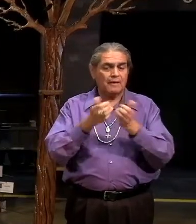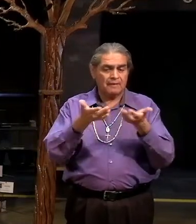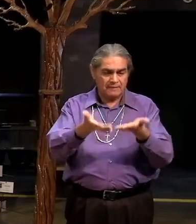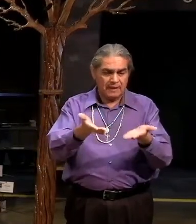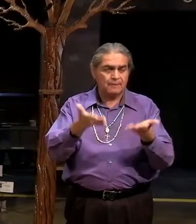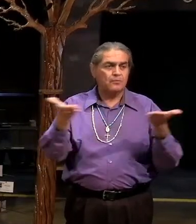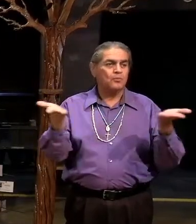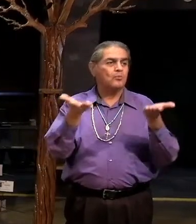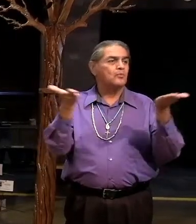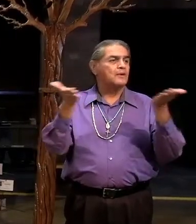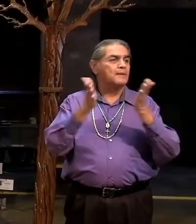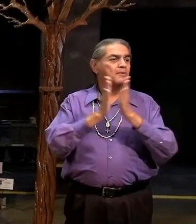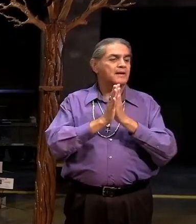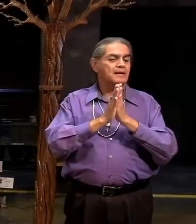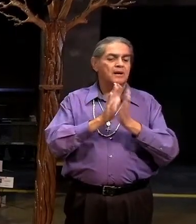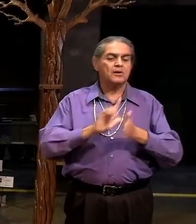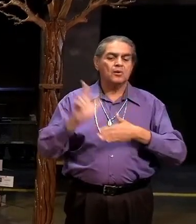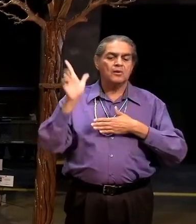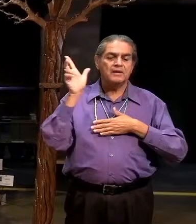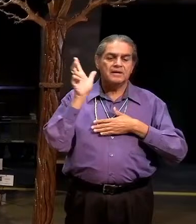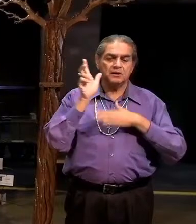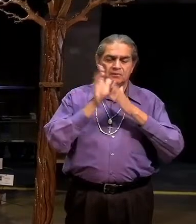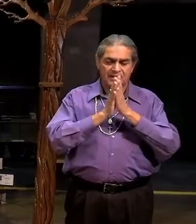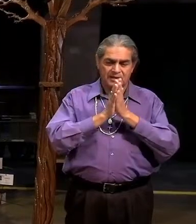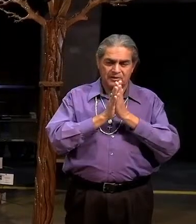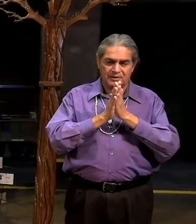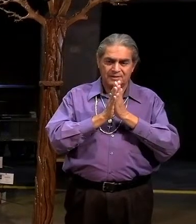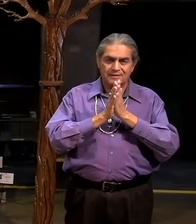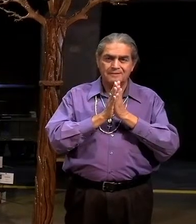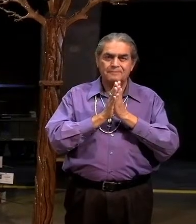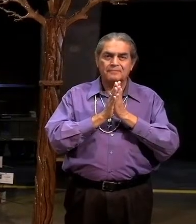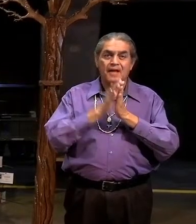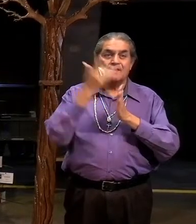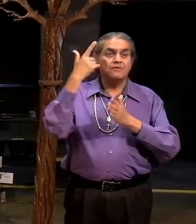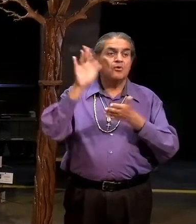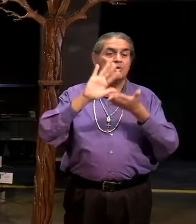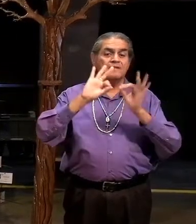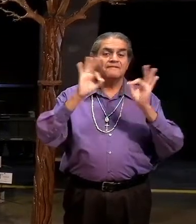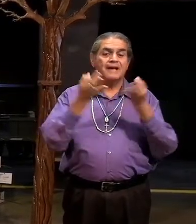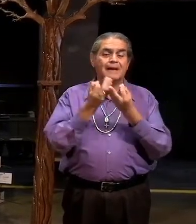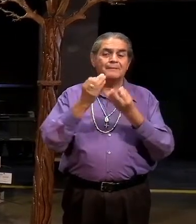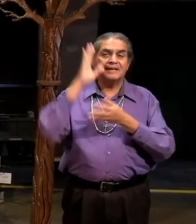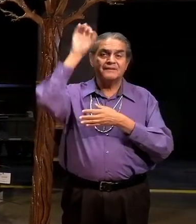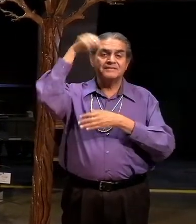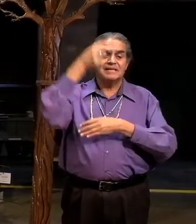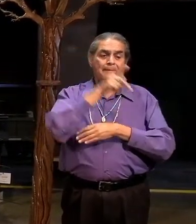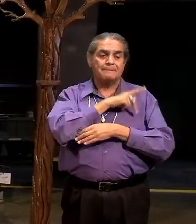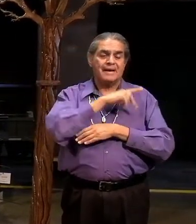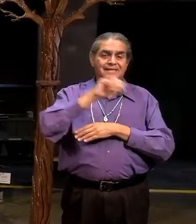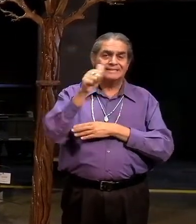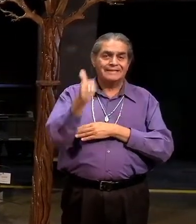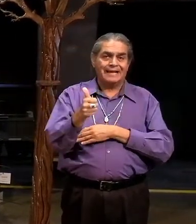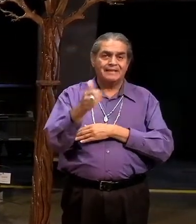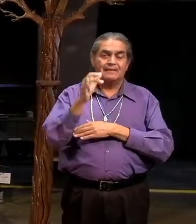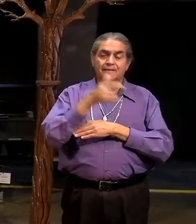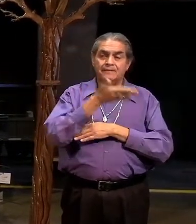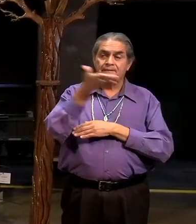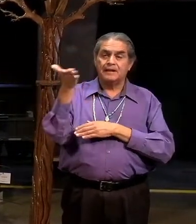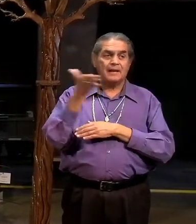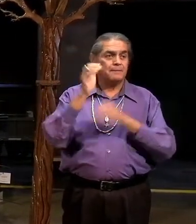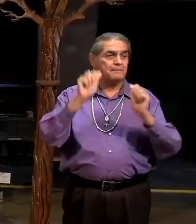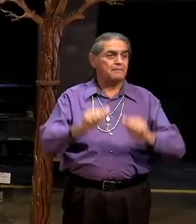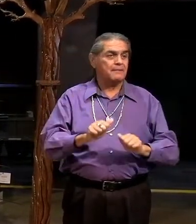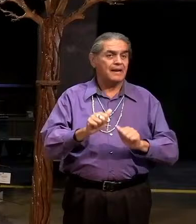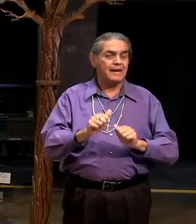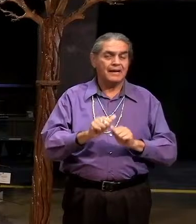we pray. Lord, hear our prayer. For the family of St. Pius X, that they may grow in